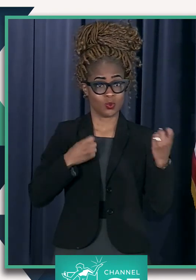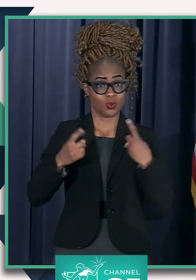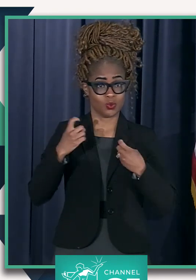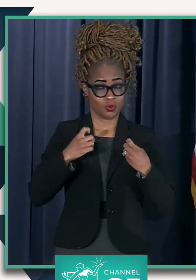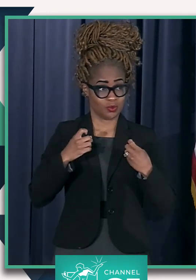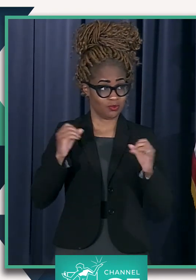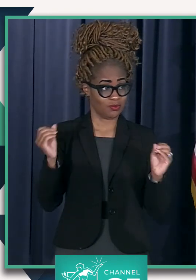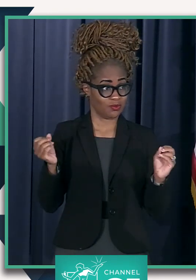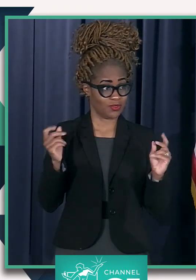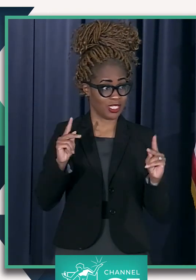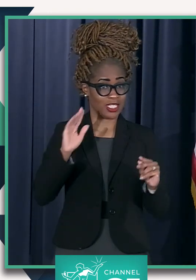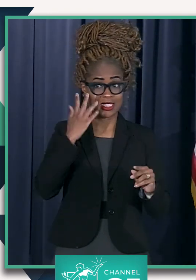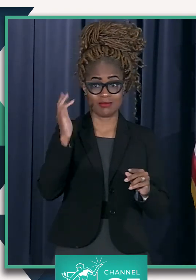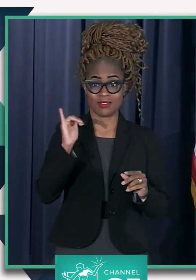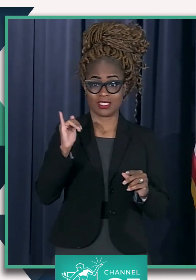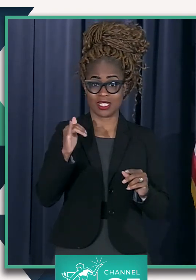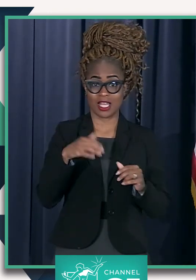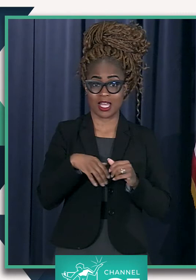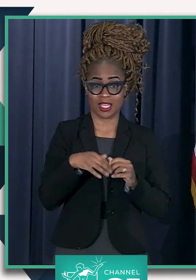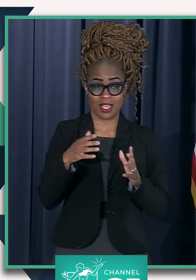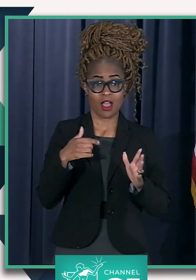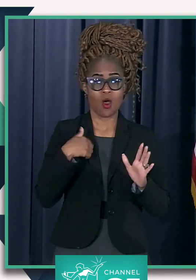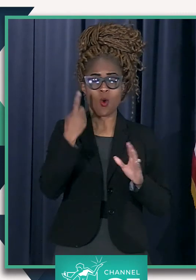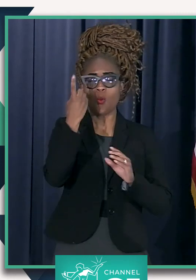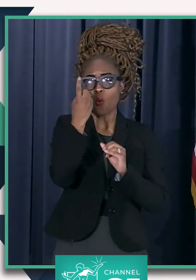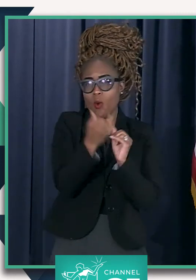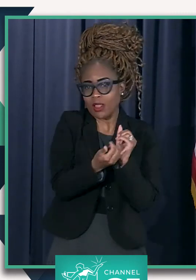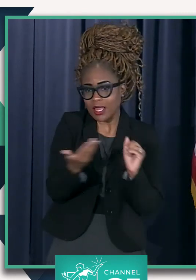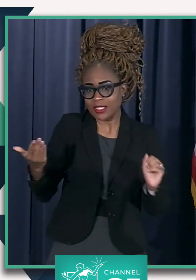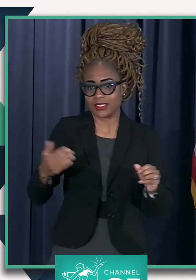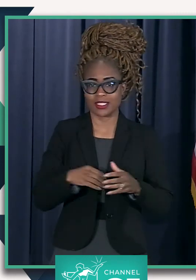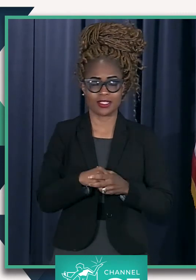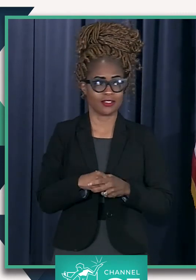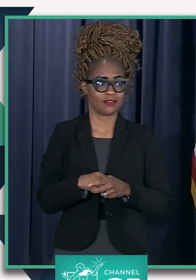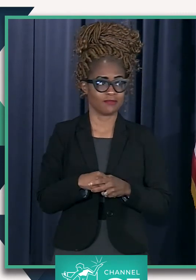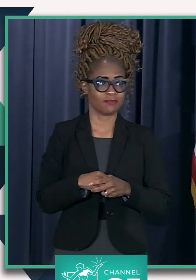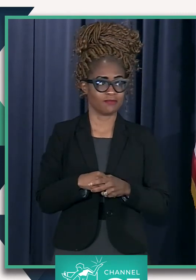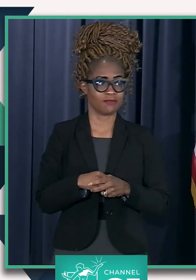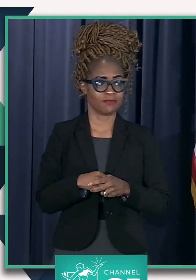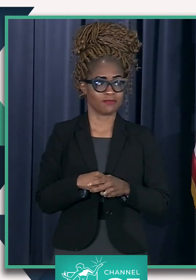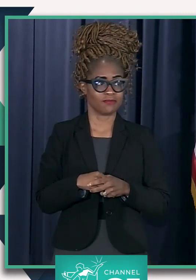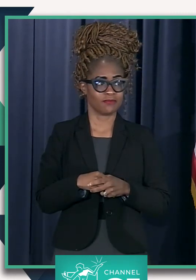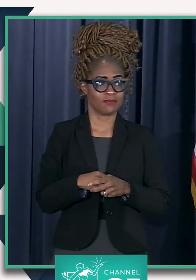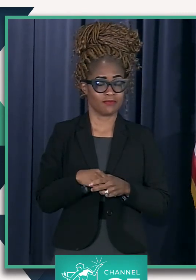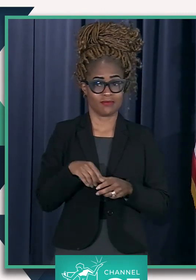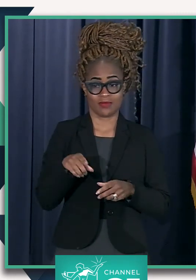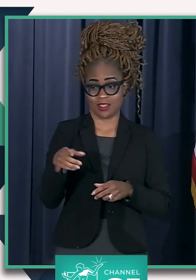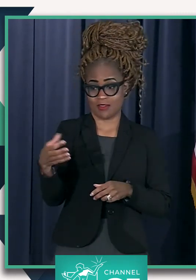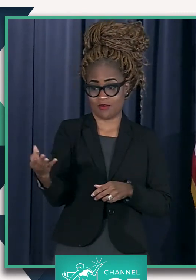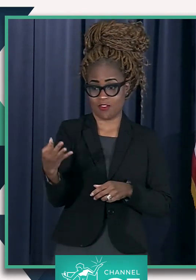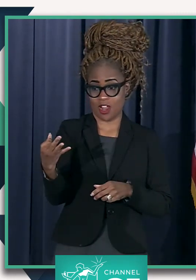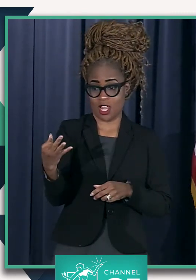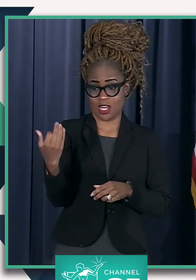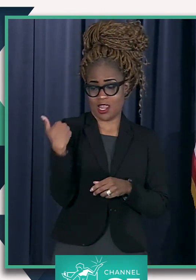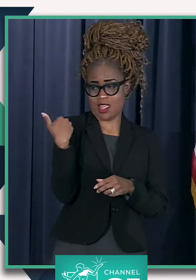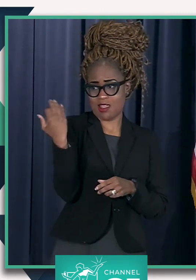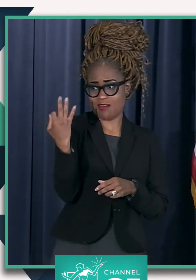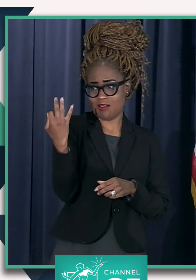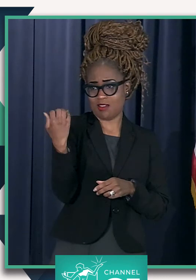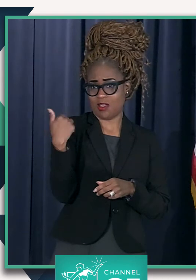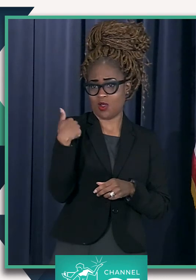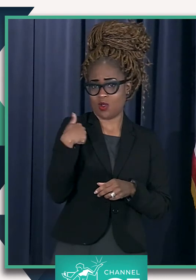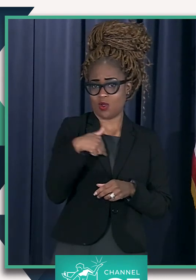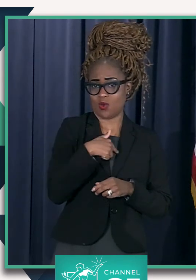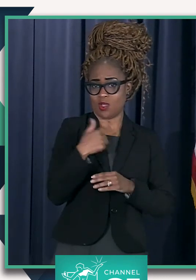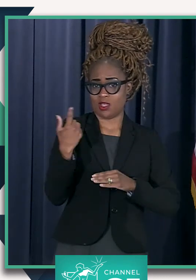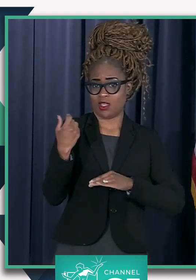All right, this seems like the single biggest thing. I have to do one last thank you. So on Friday, we shut down